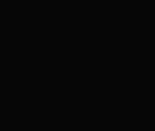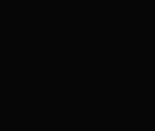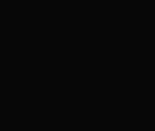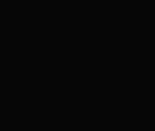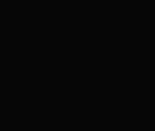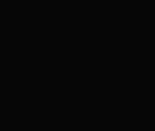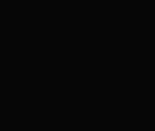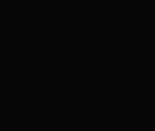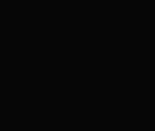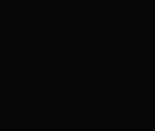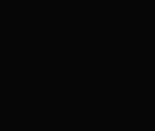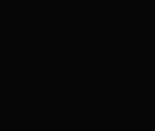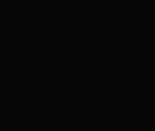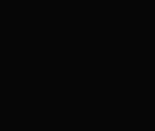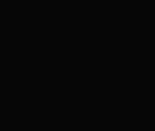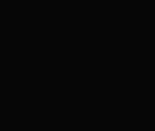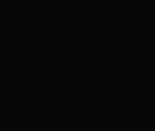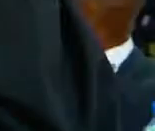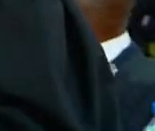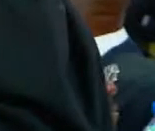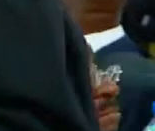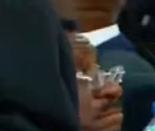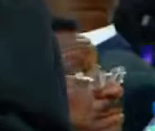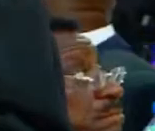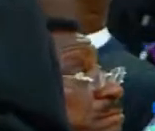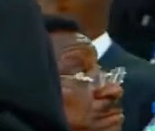with your permission, Your Ladyship.